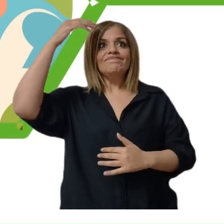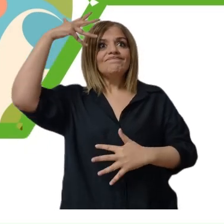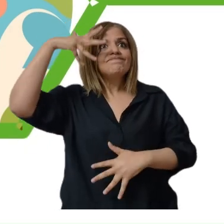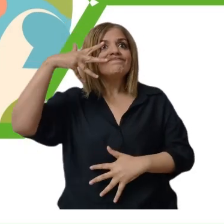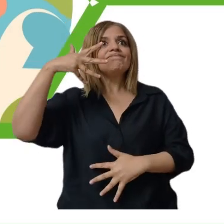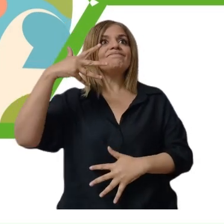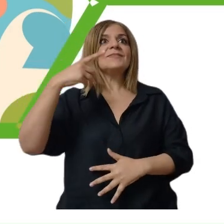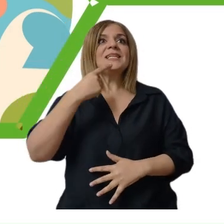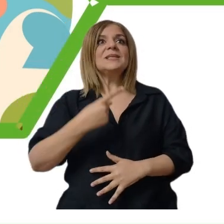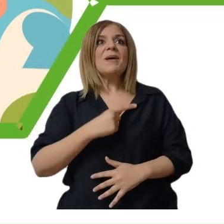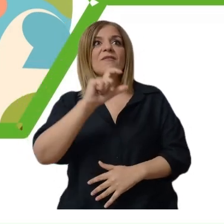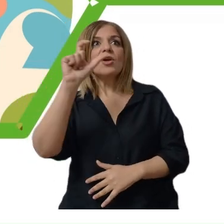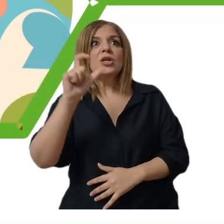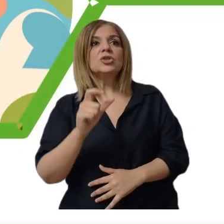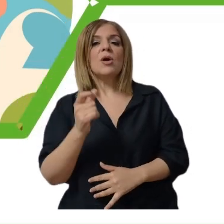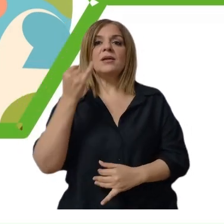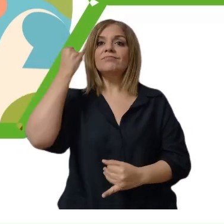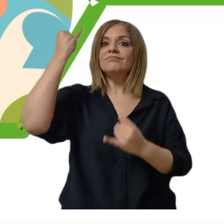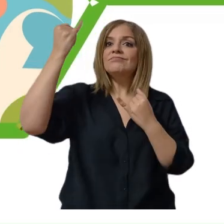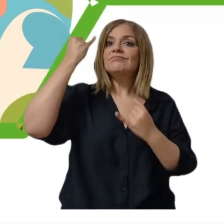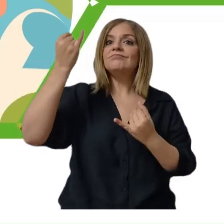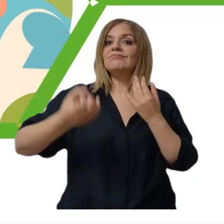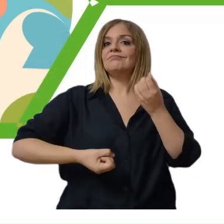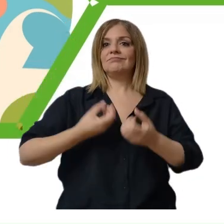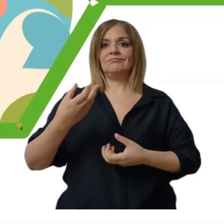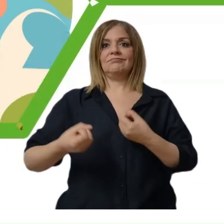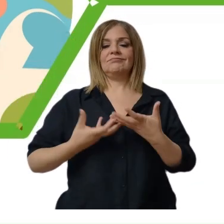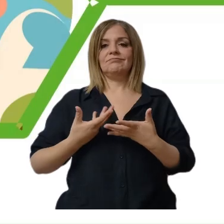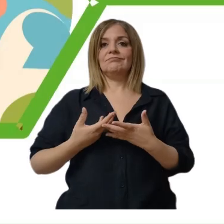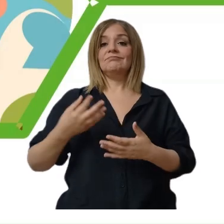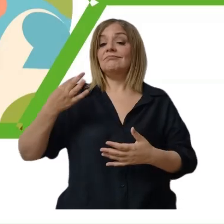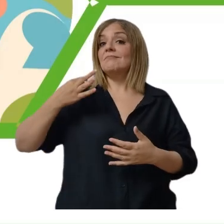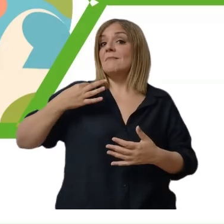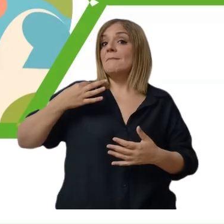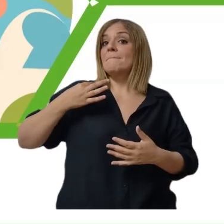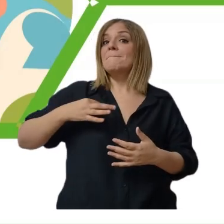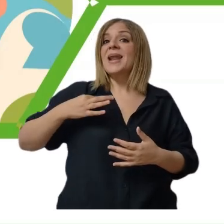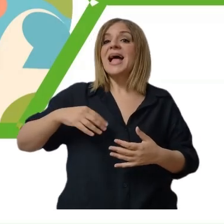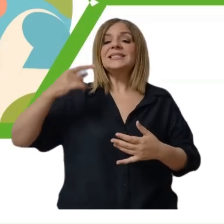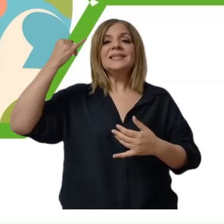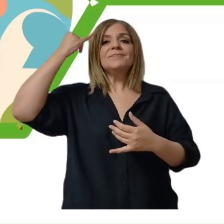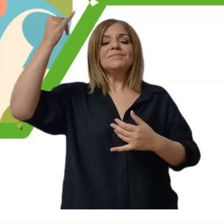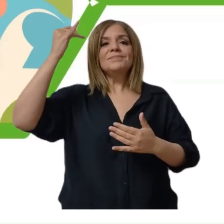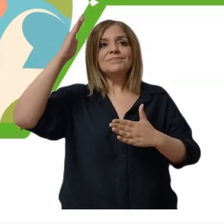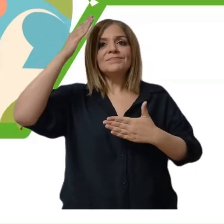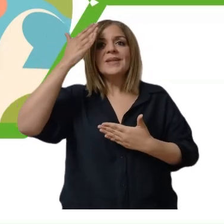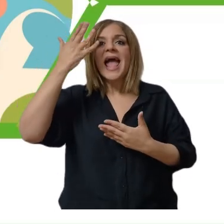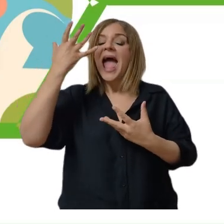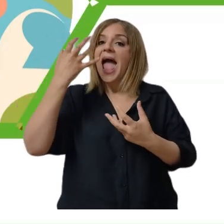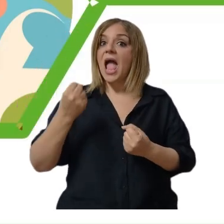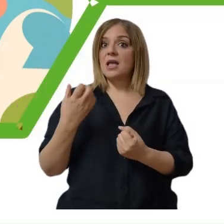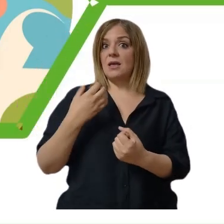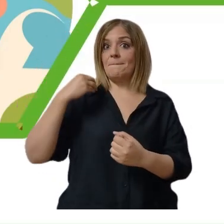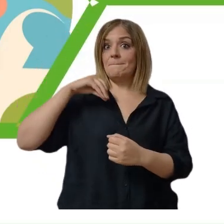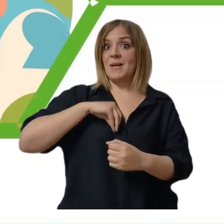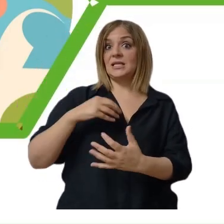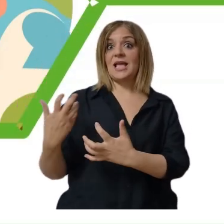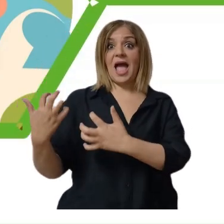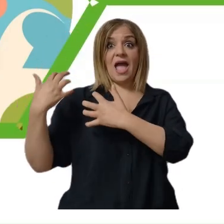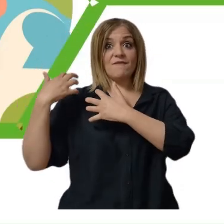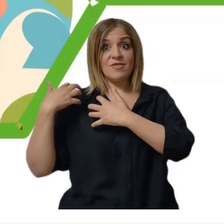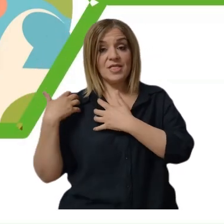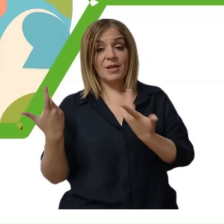and about what we think and our values. And green mindsets include responsibility,